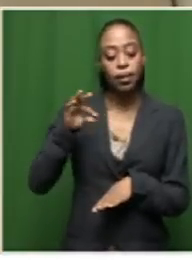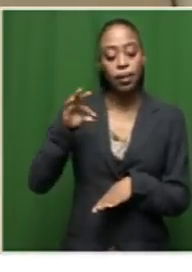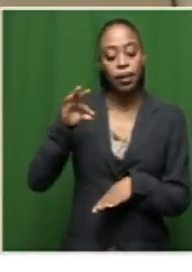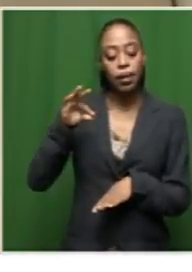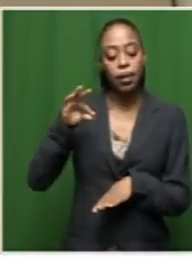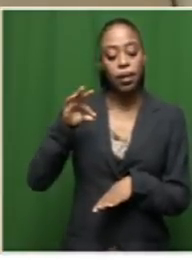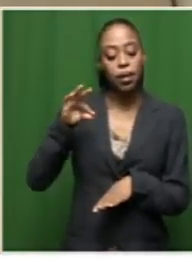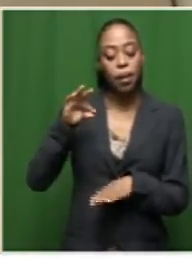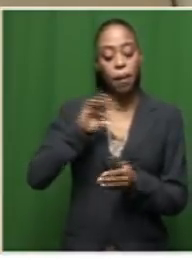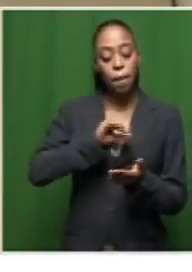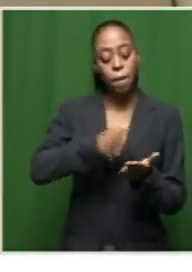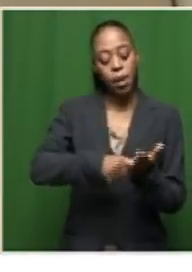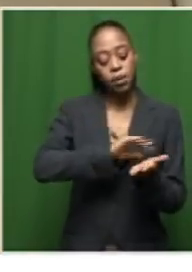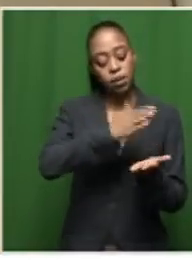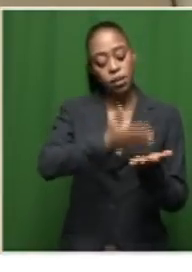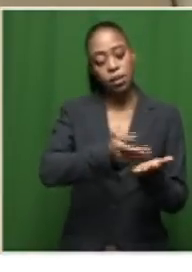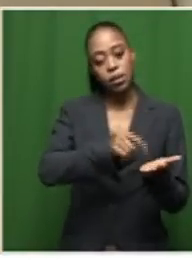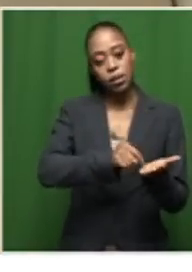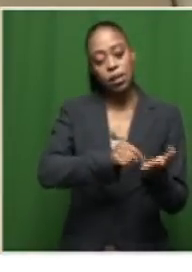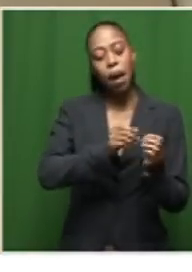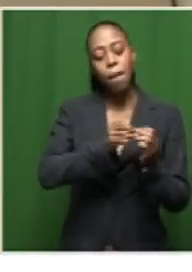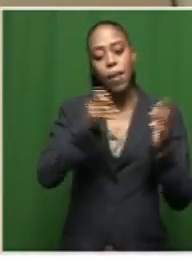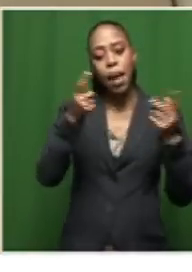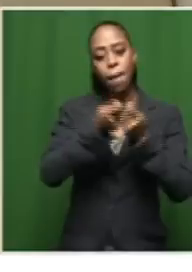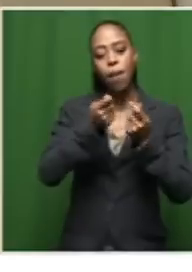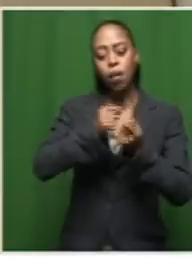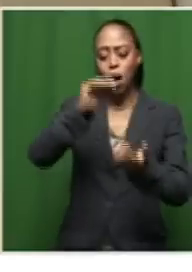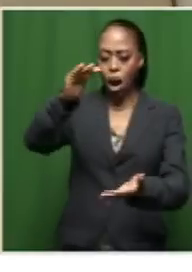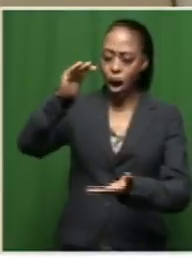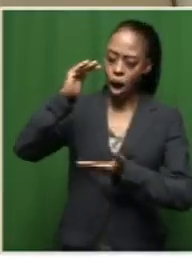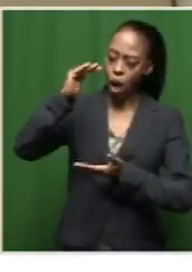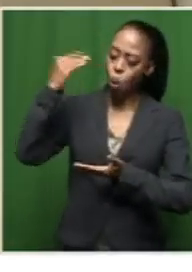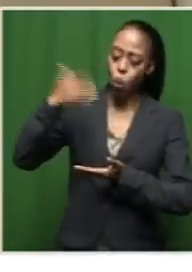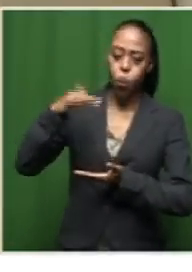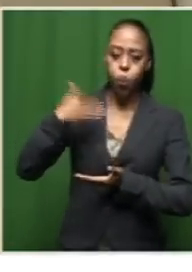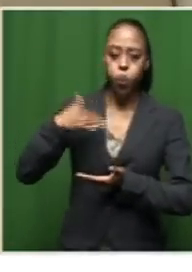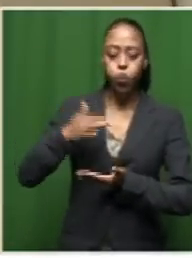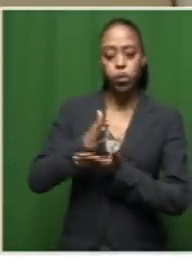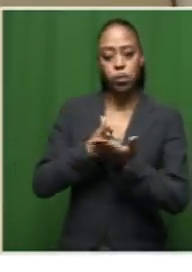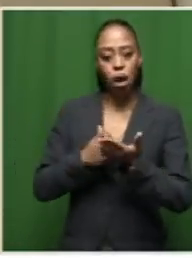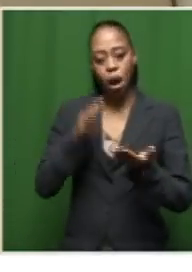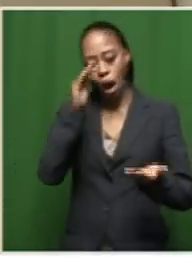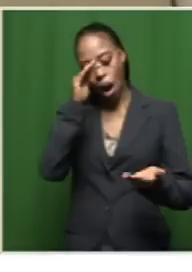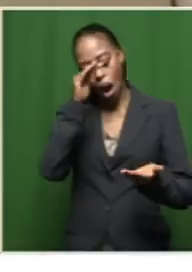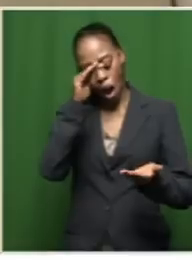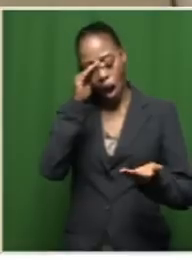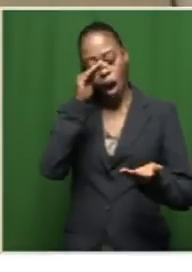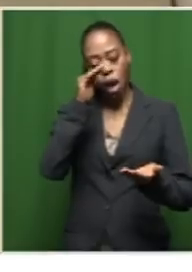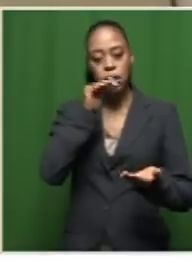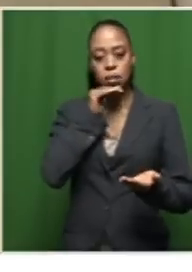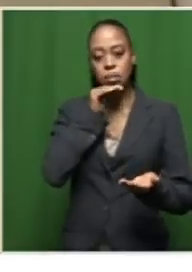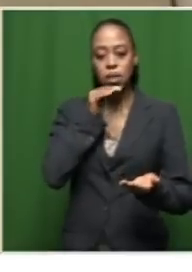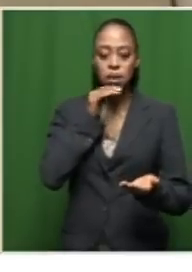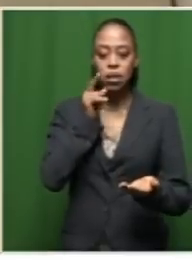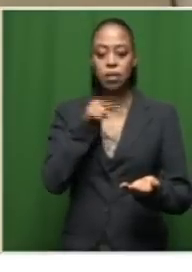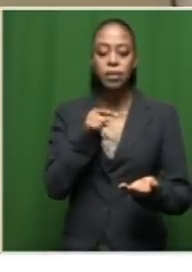almost one of the largest savings that most people have. Other people look at that as if it is part of